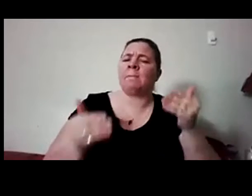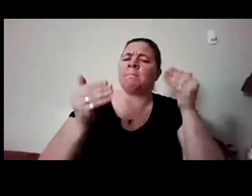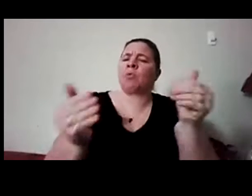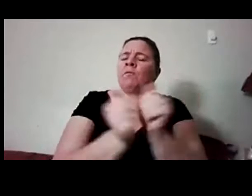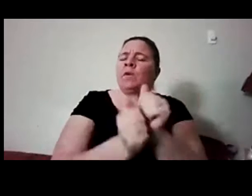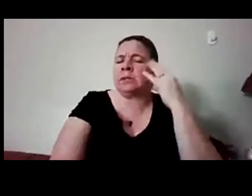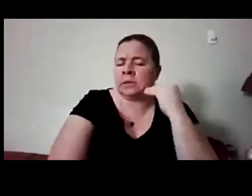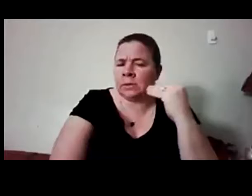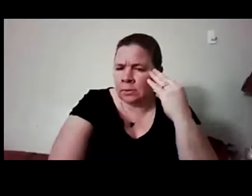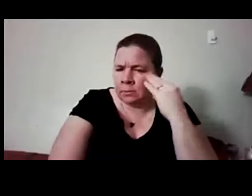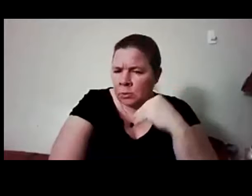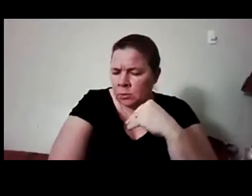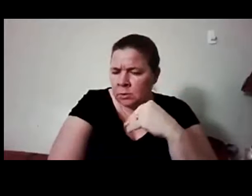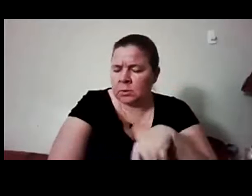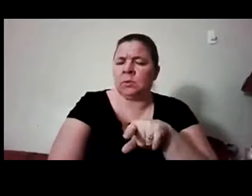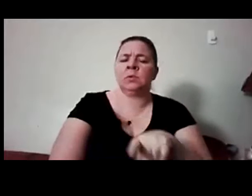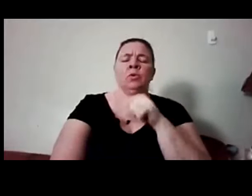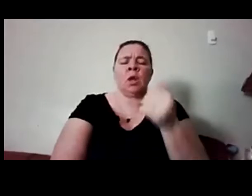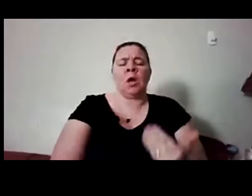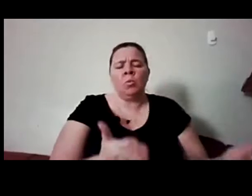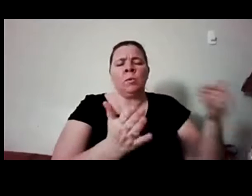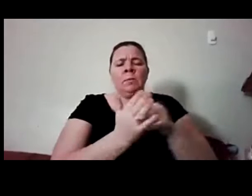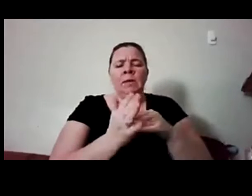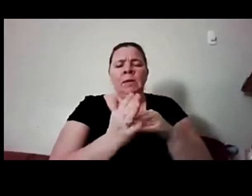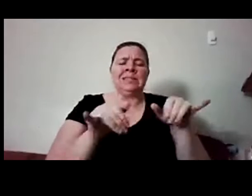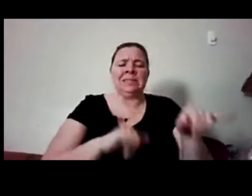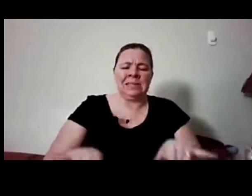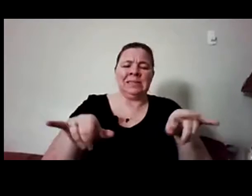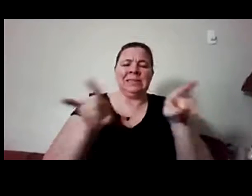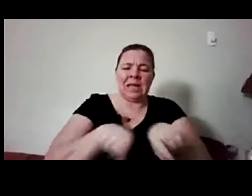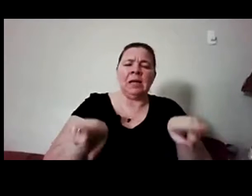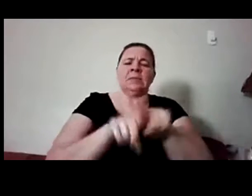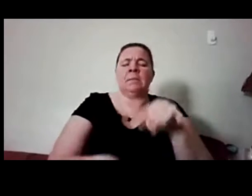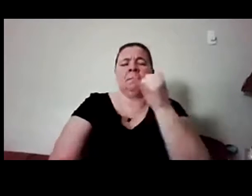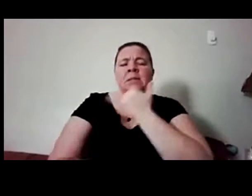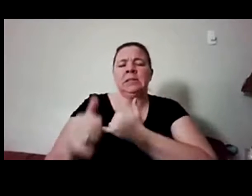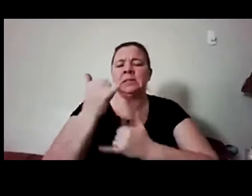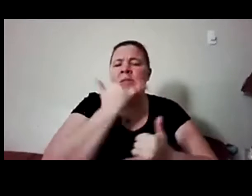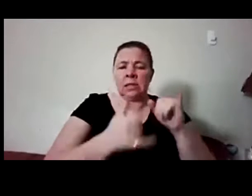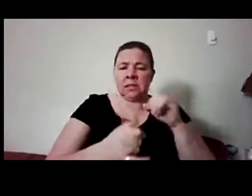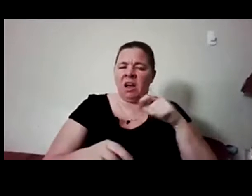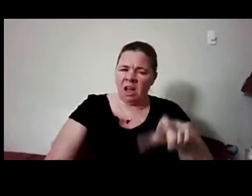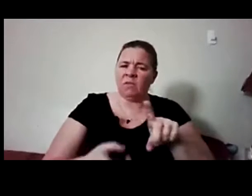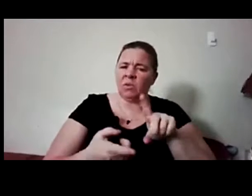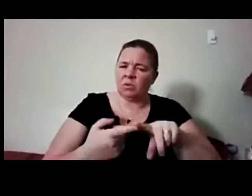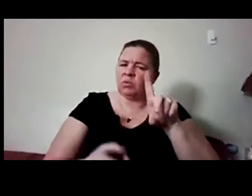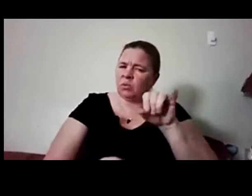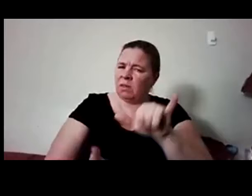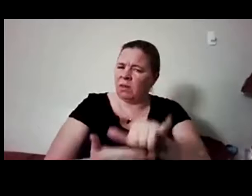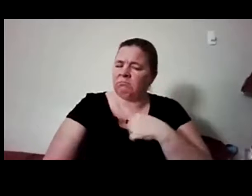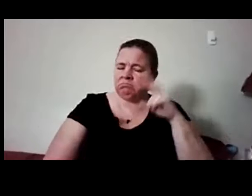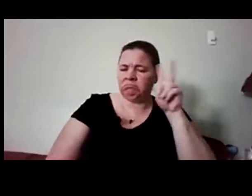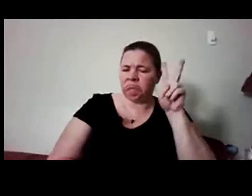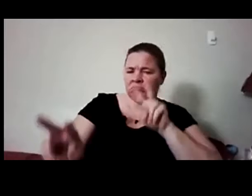experience so that you do not repeat the same mistakes. I had to do that. And upon examining all